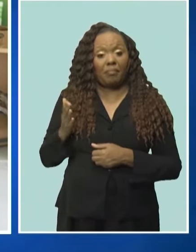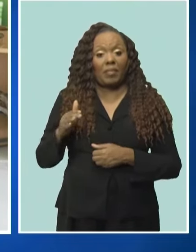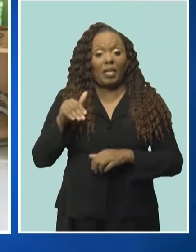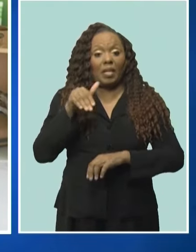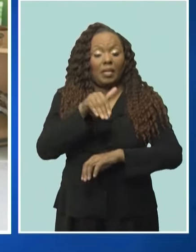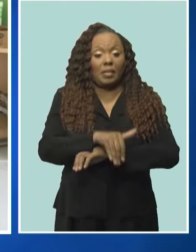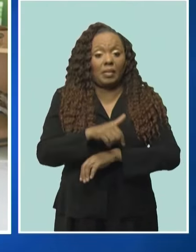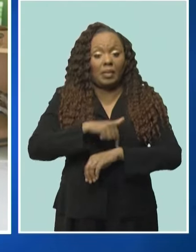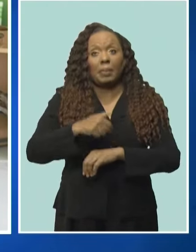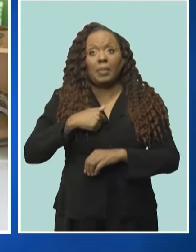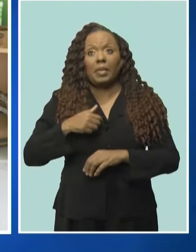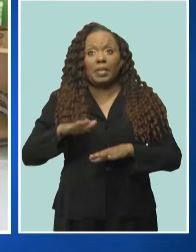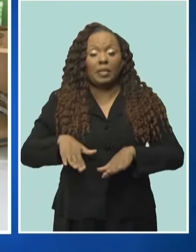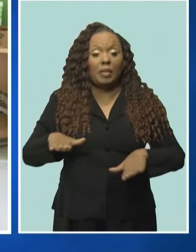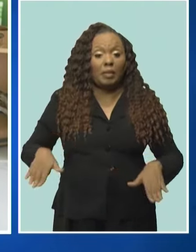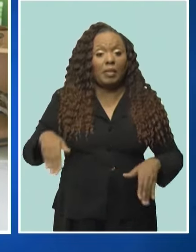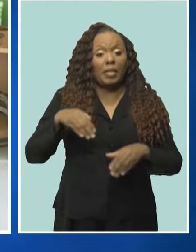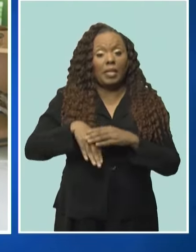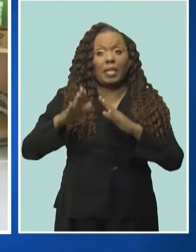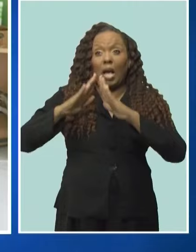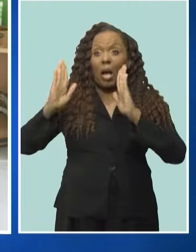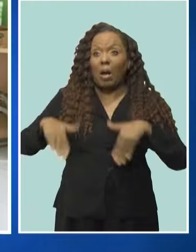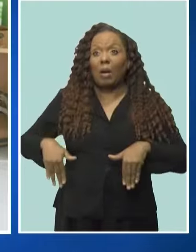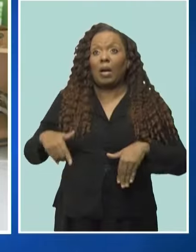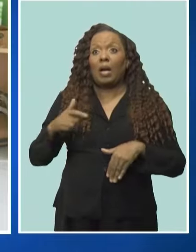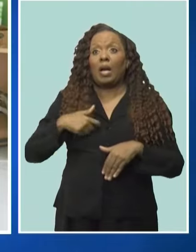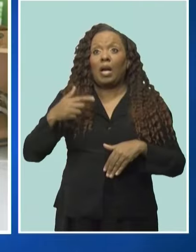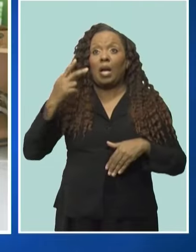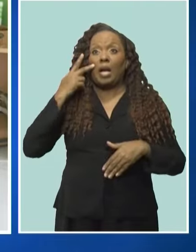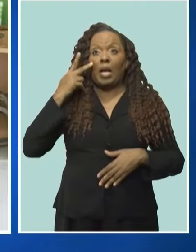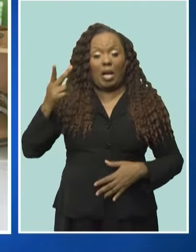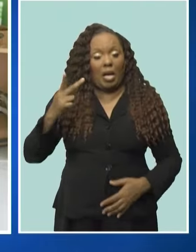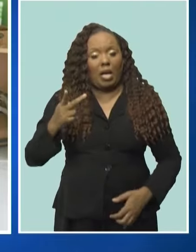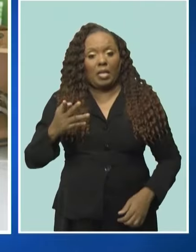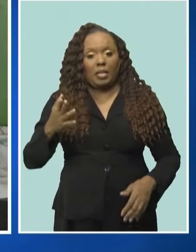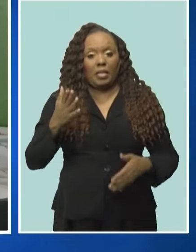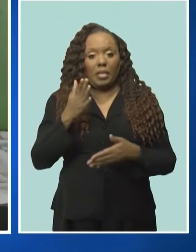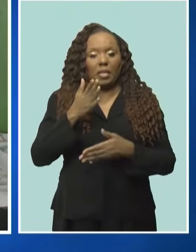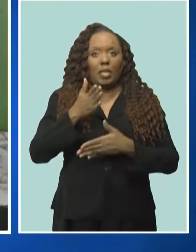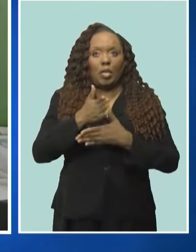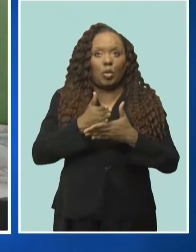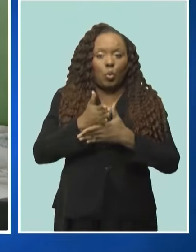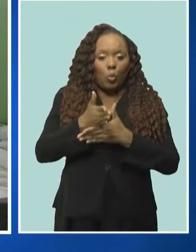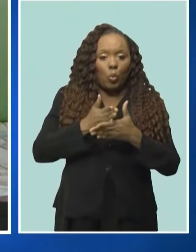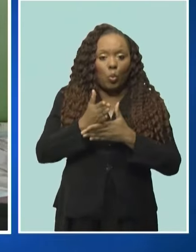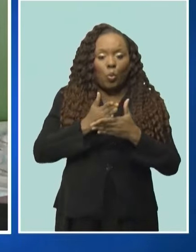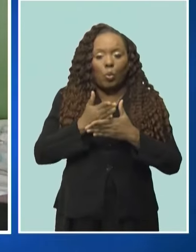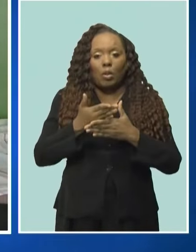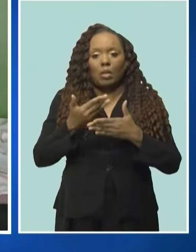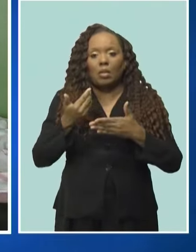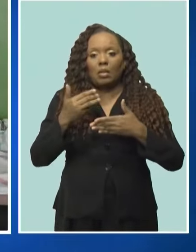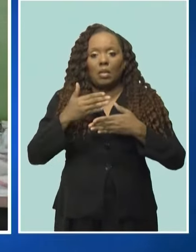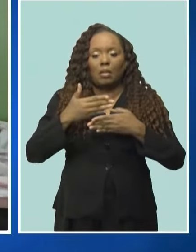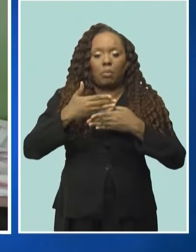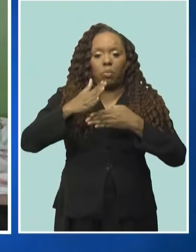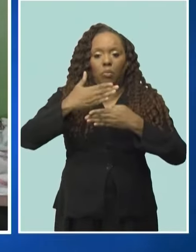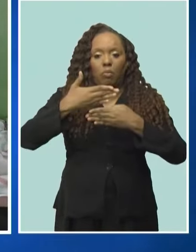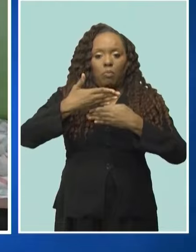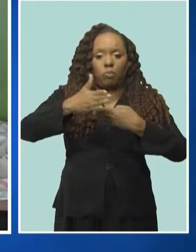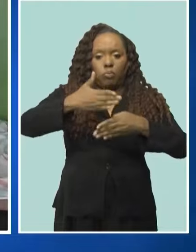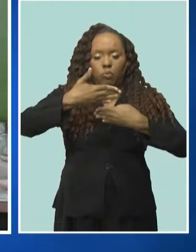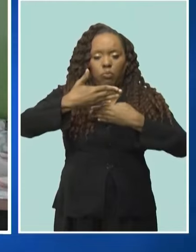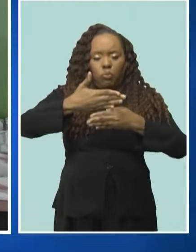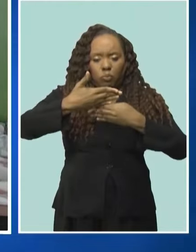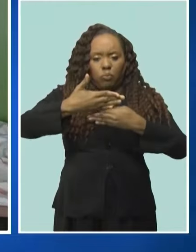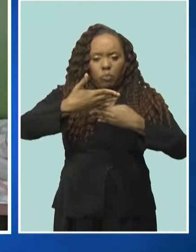inside the house. Because when I in the house, I see the plywood, the first part of the plywood just raise off. So I try to hold it. I